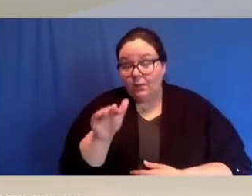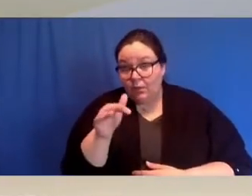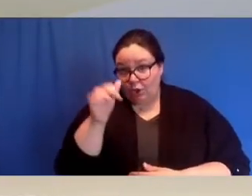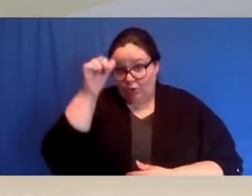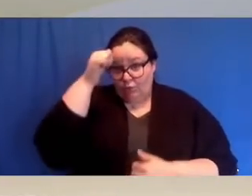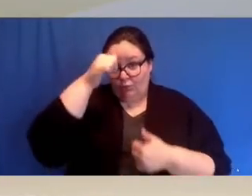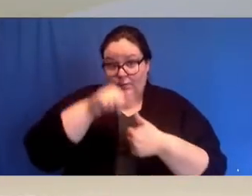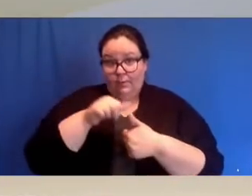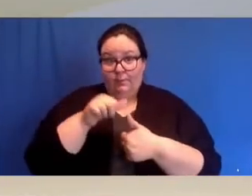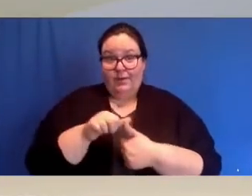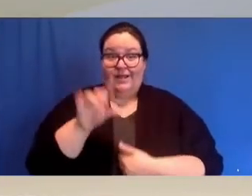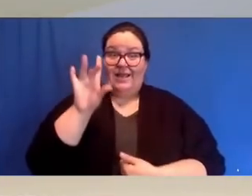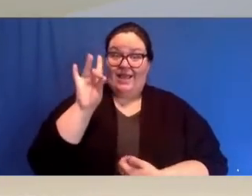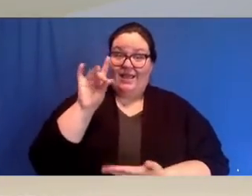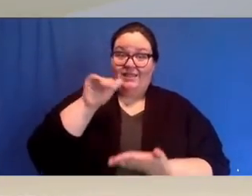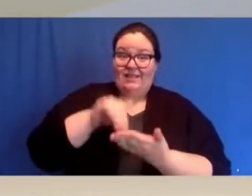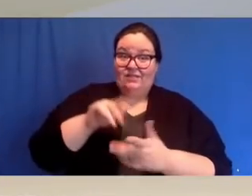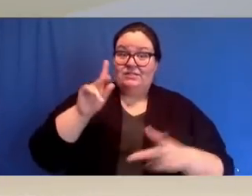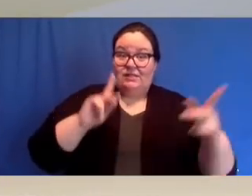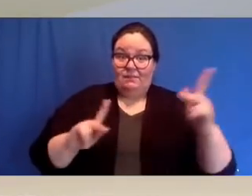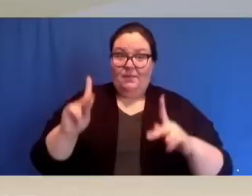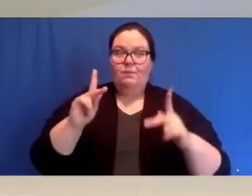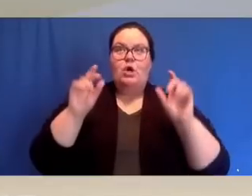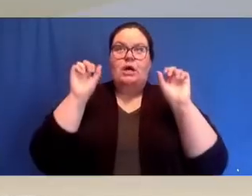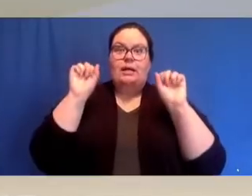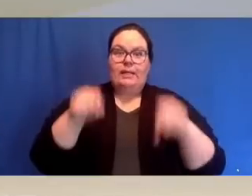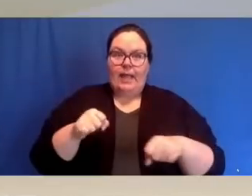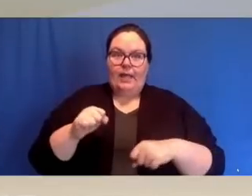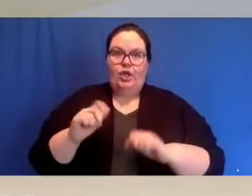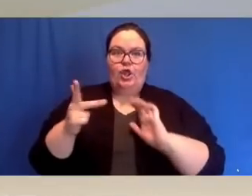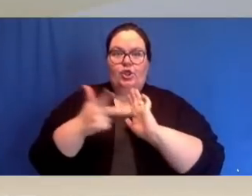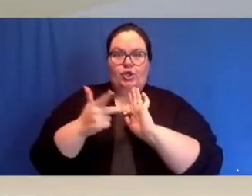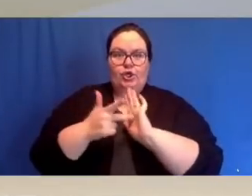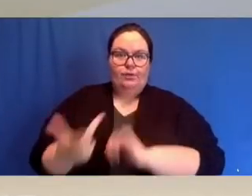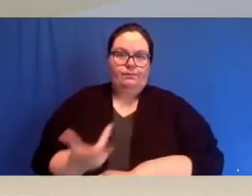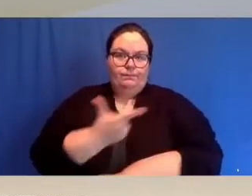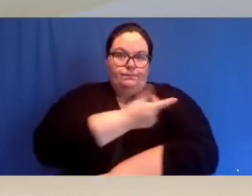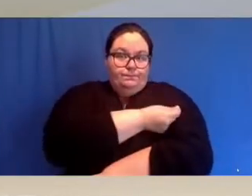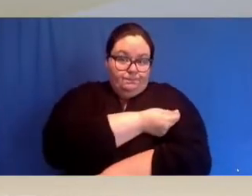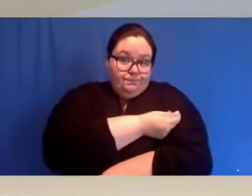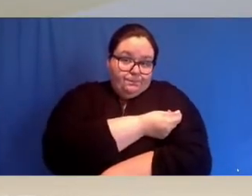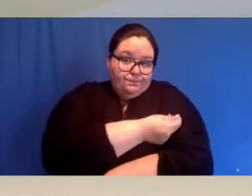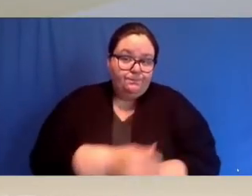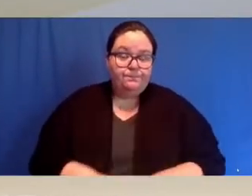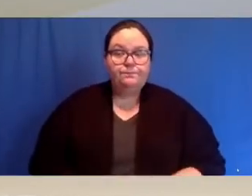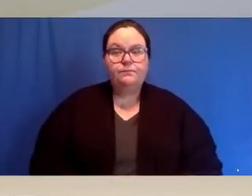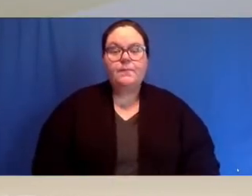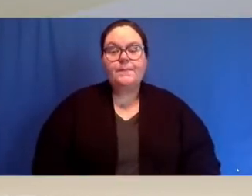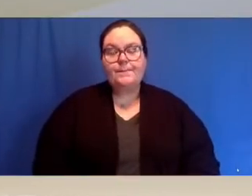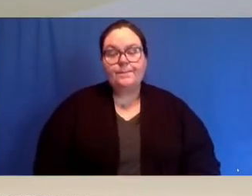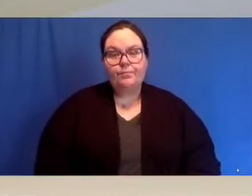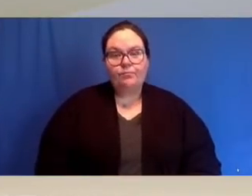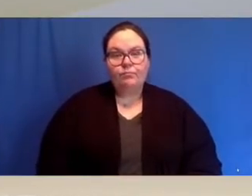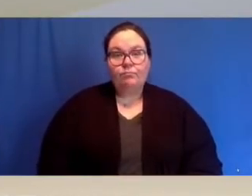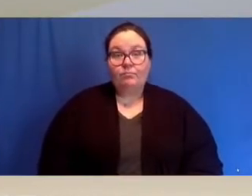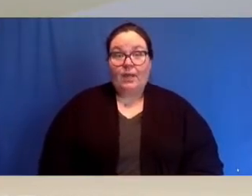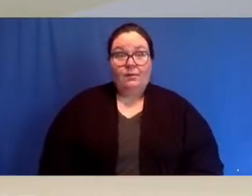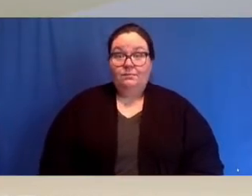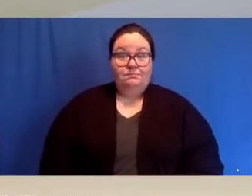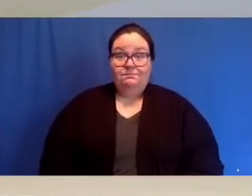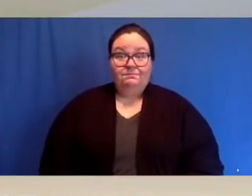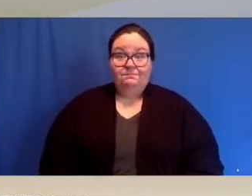over 8,000 people as of today who are eligible for boosters, and they have not